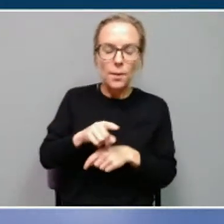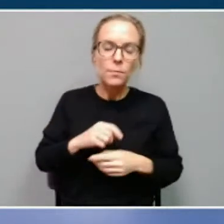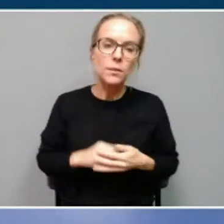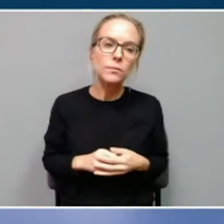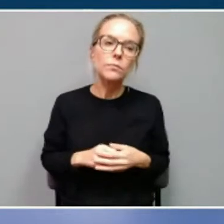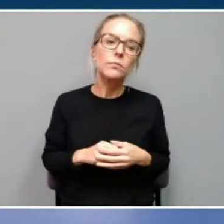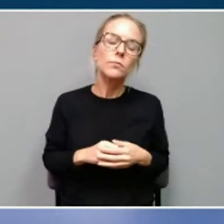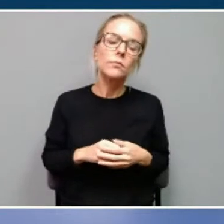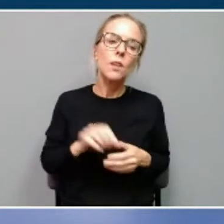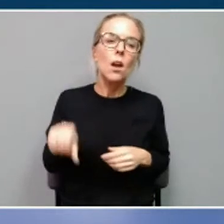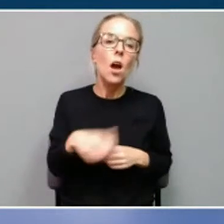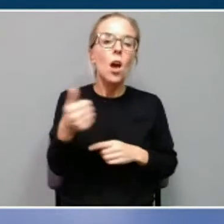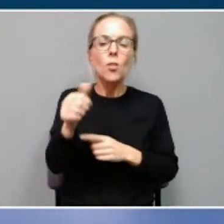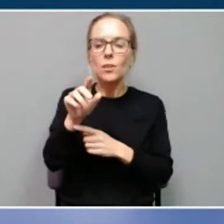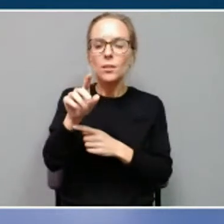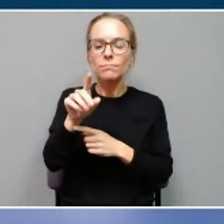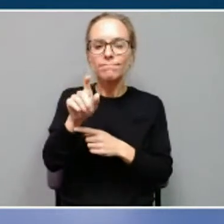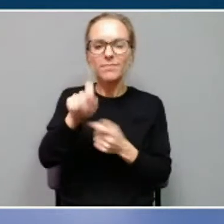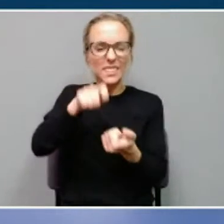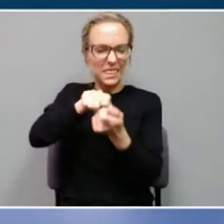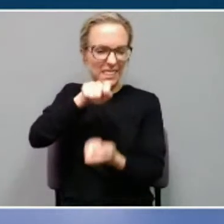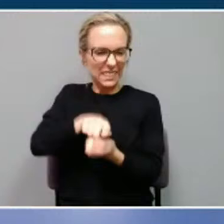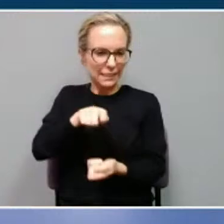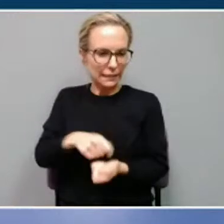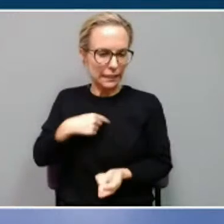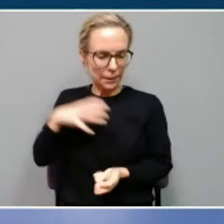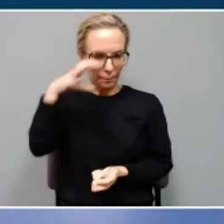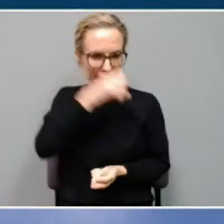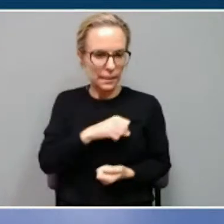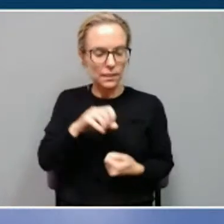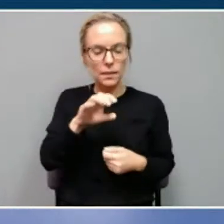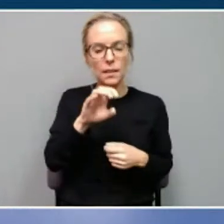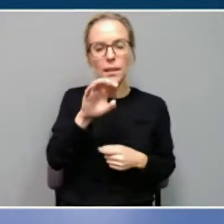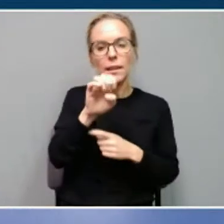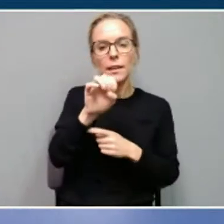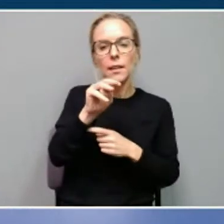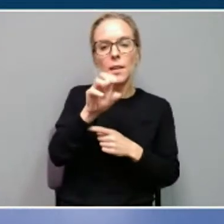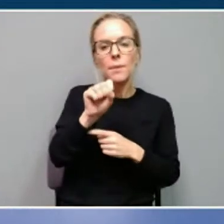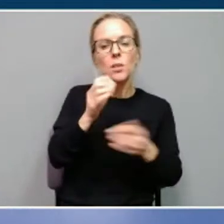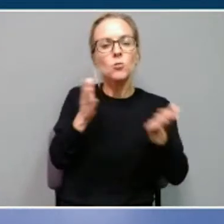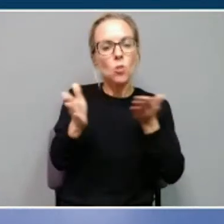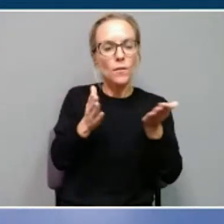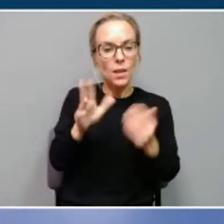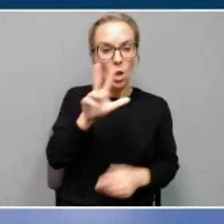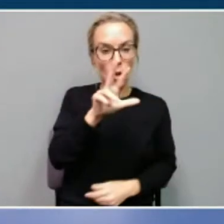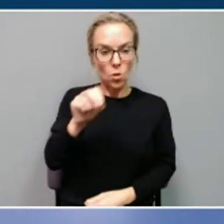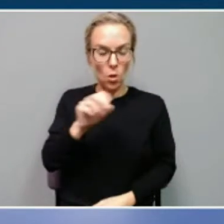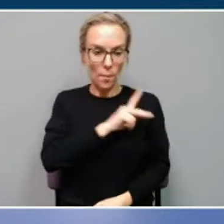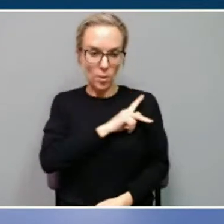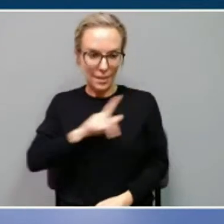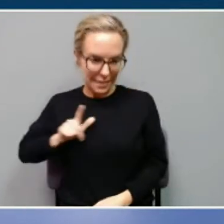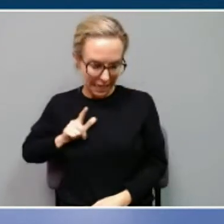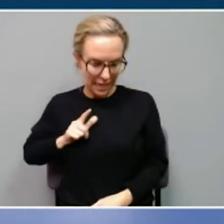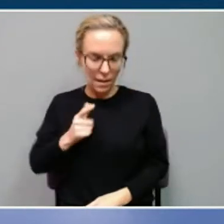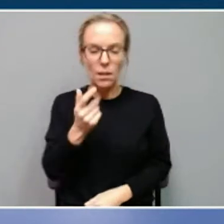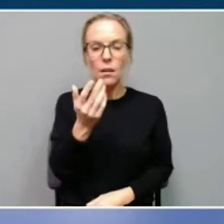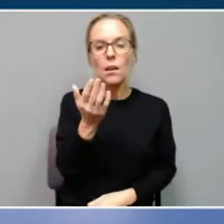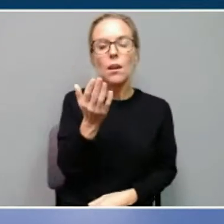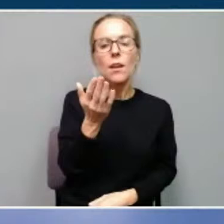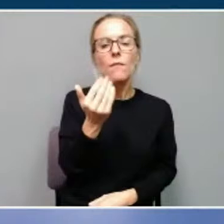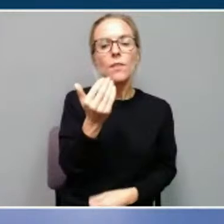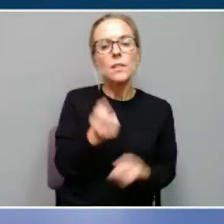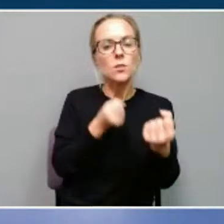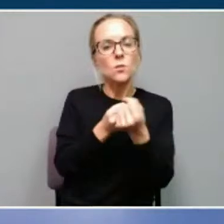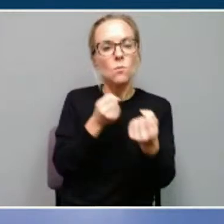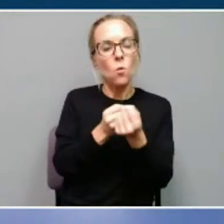that I missed. The EMS service is 30 personnel, 15 life support ambulances